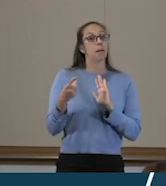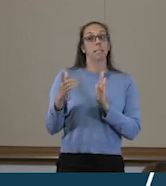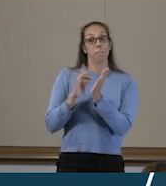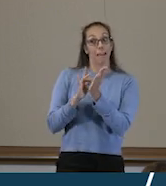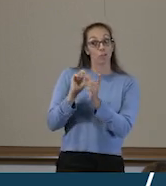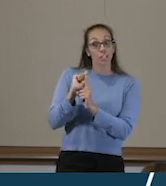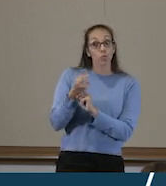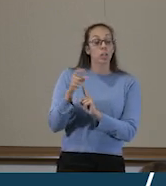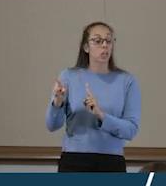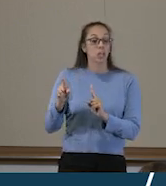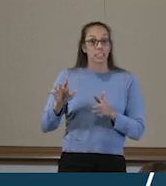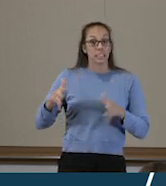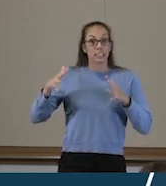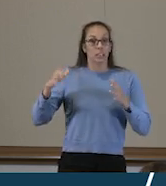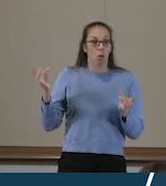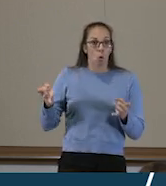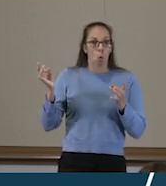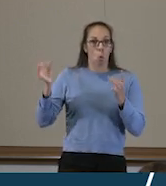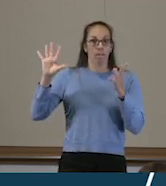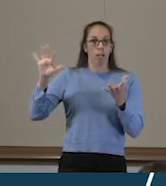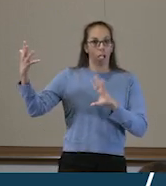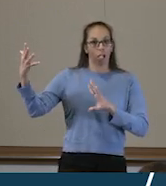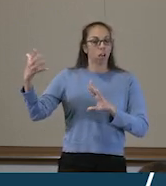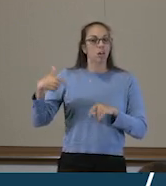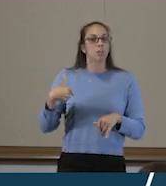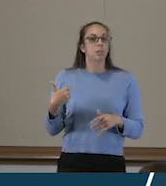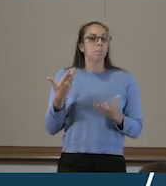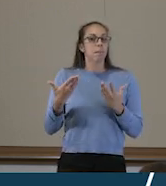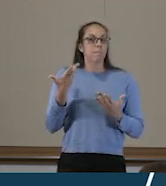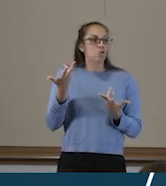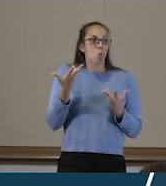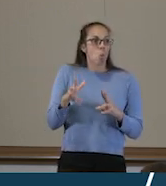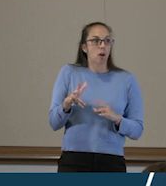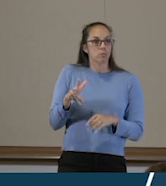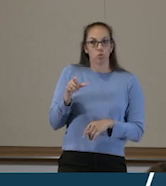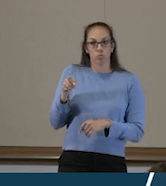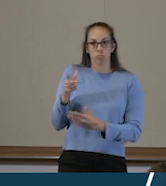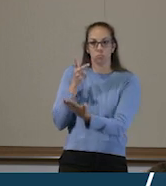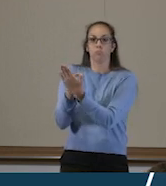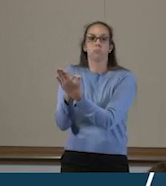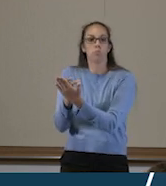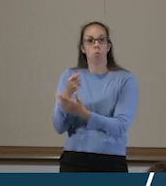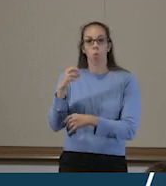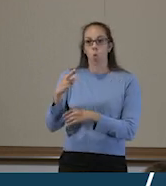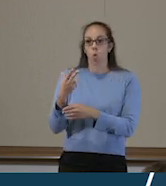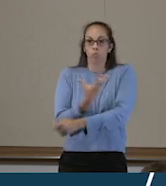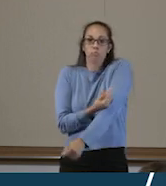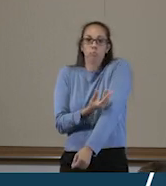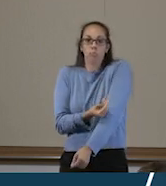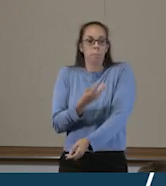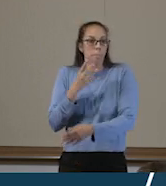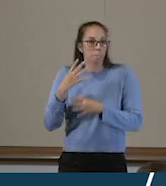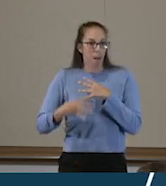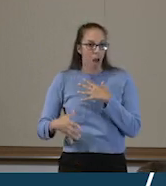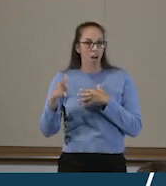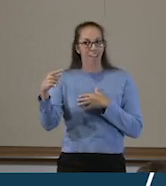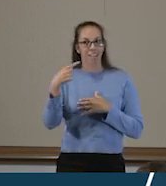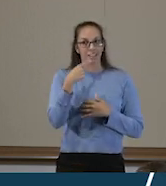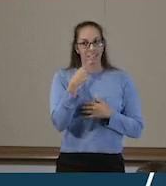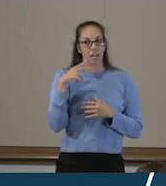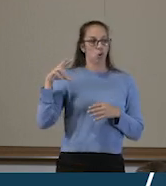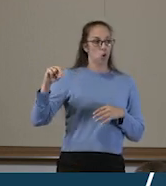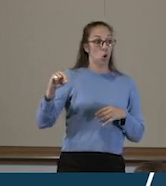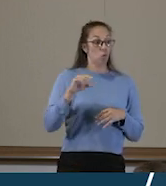her anxiety is bad, and probably wouldn't want them to give her an injection or take blood or something, and would say no. Is that where I would need a